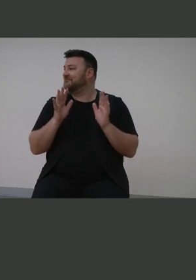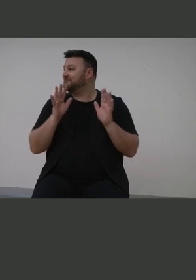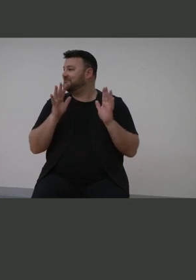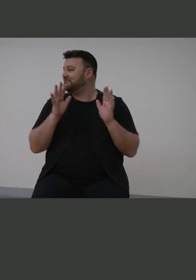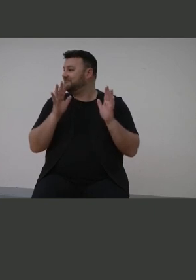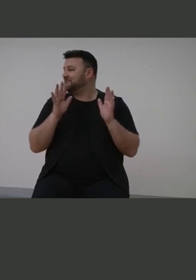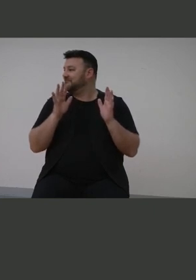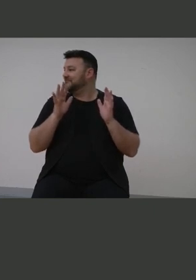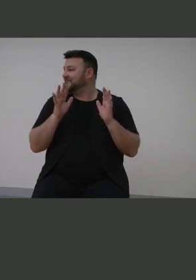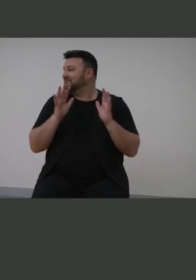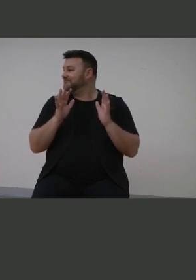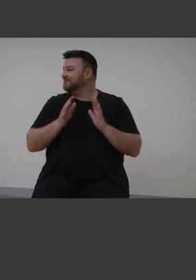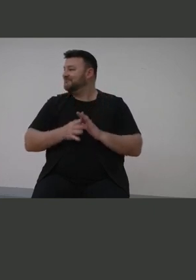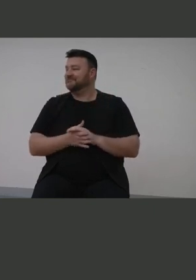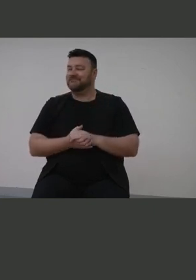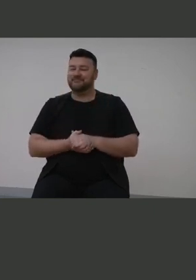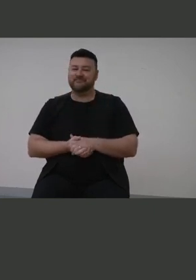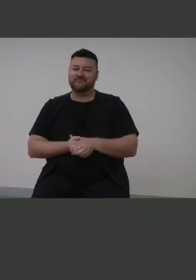Thank you.